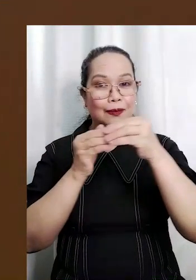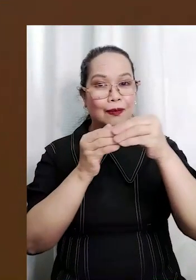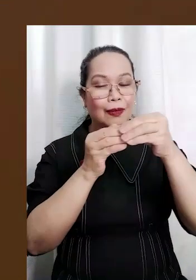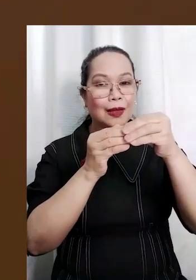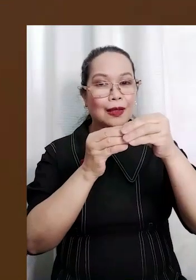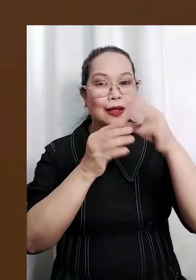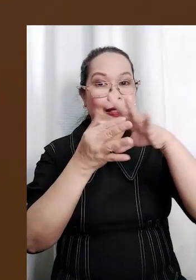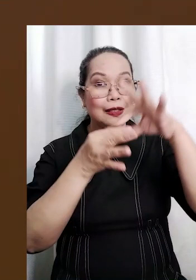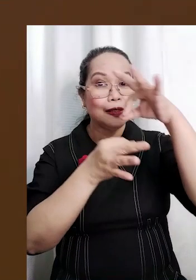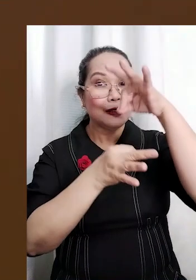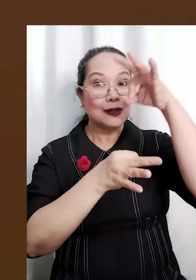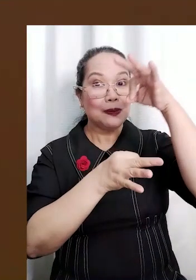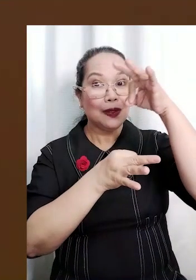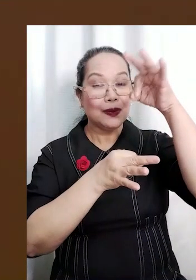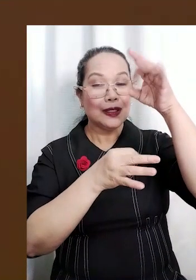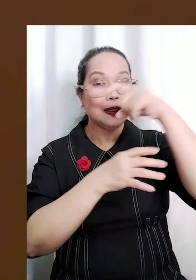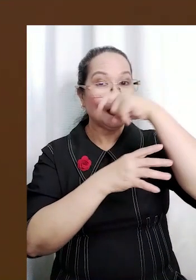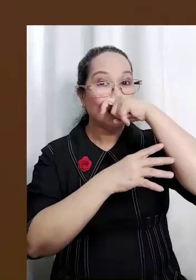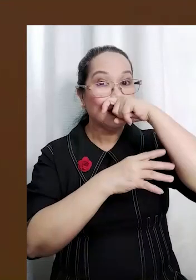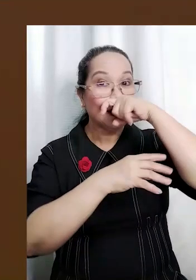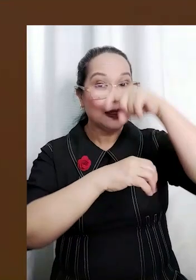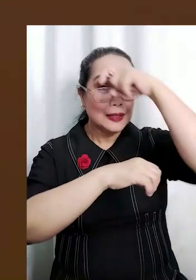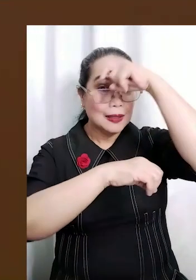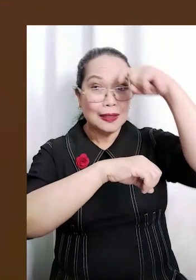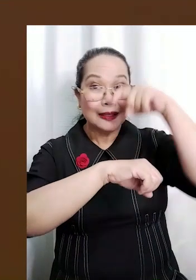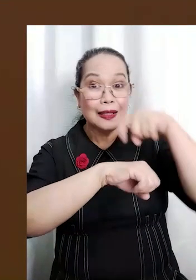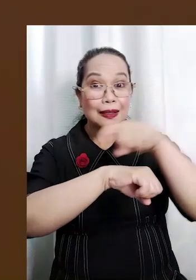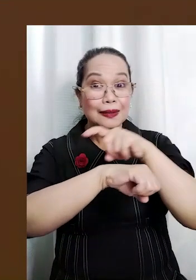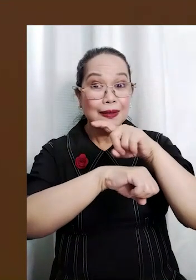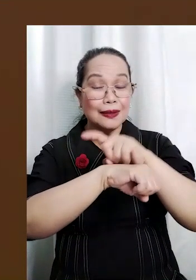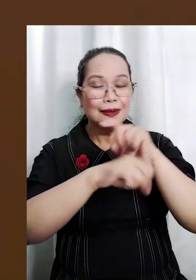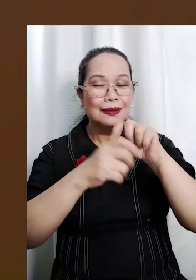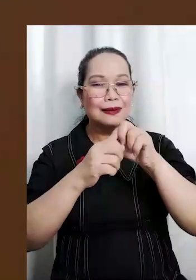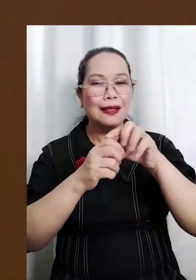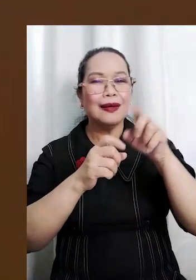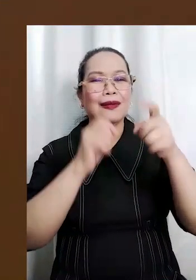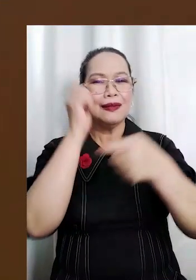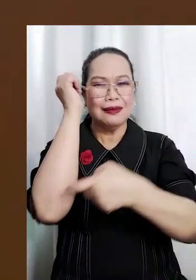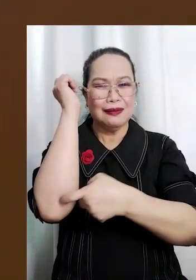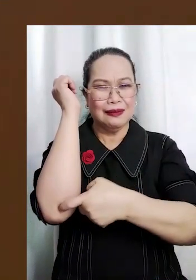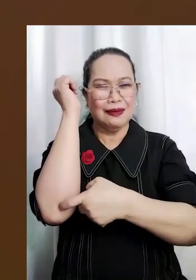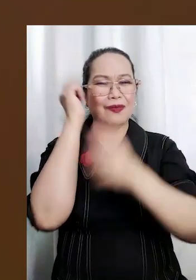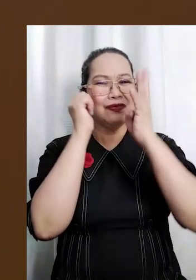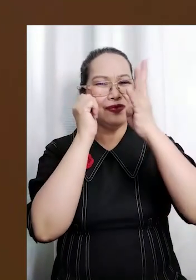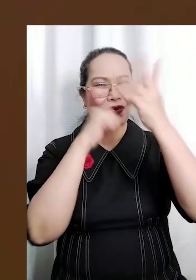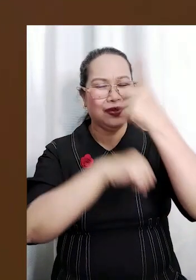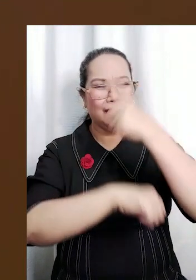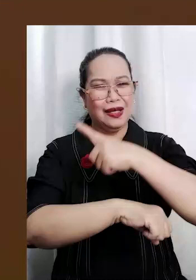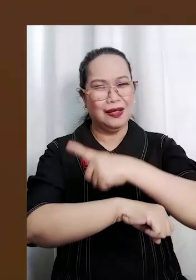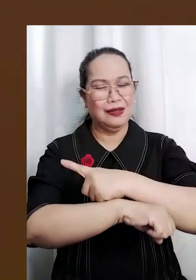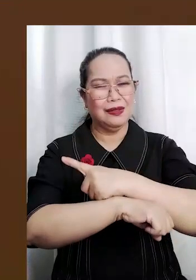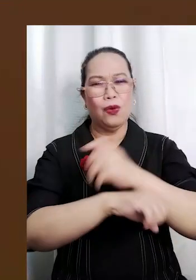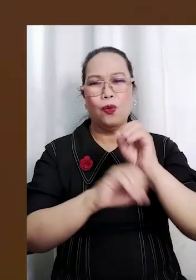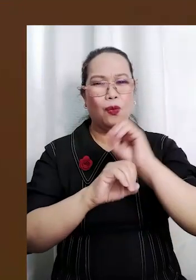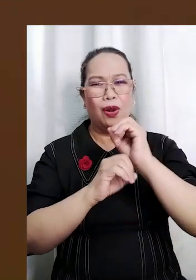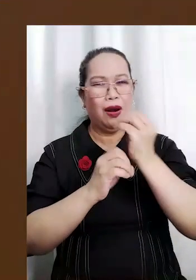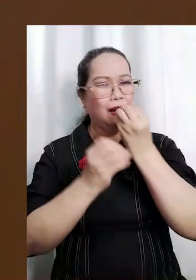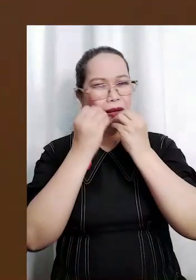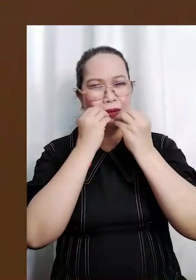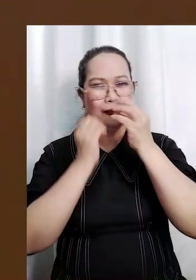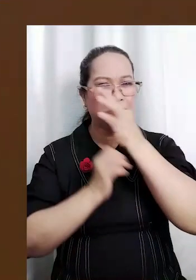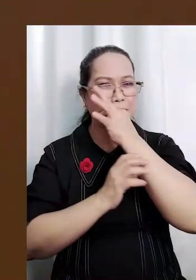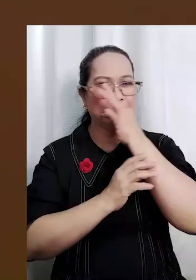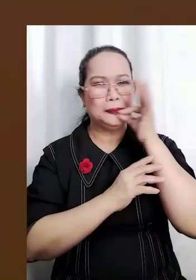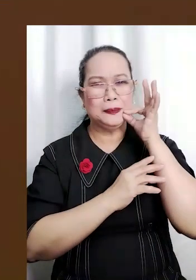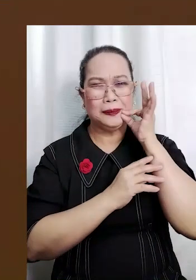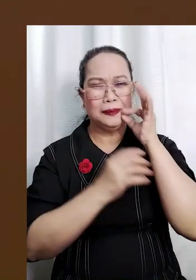in the desert, where for 40 days he was tempted by the devil. He ate nothing during those days, and at